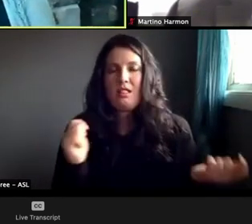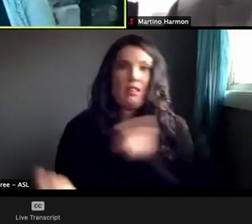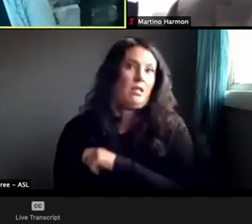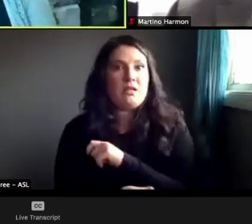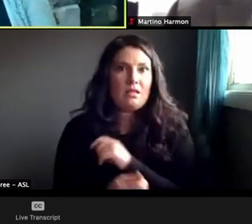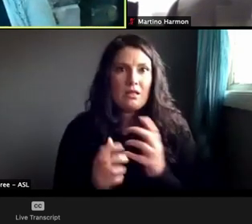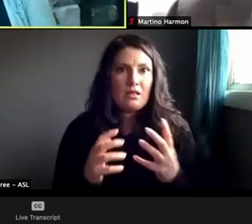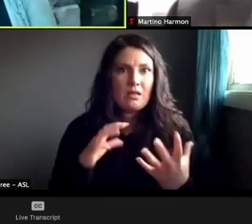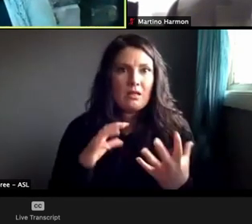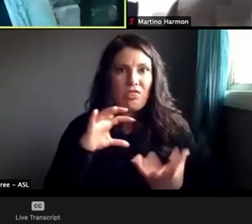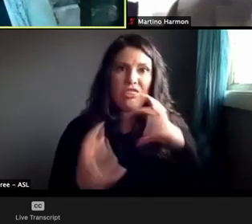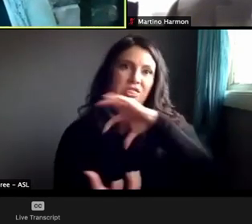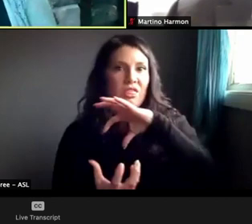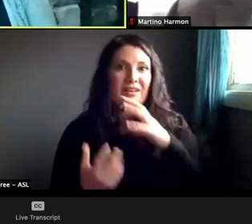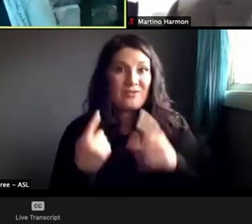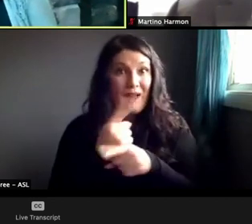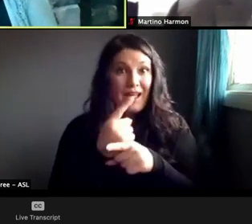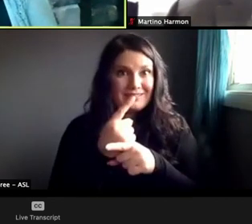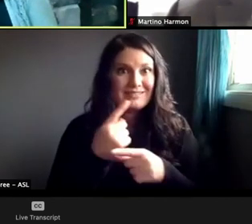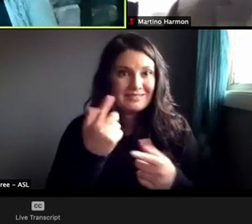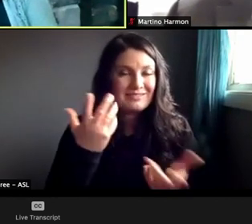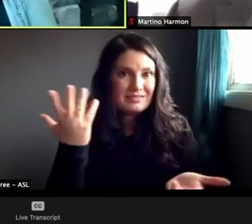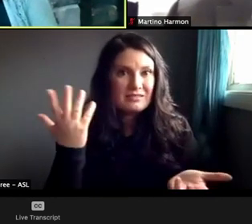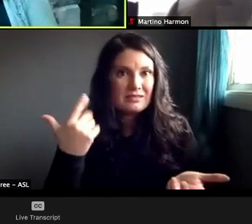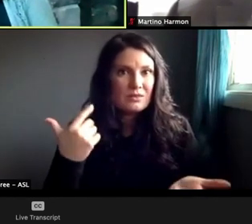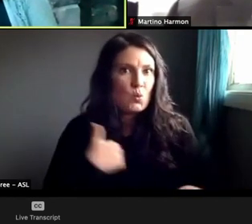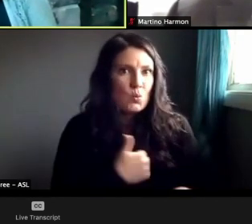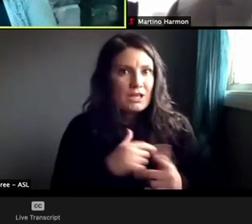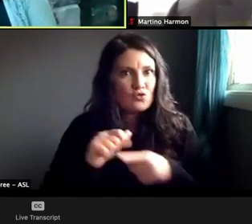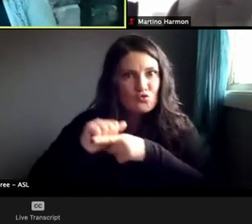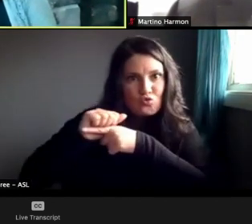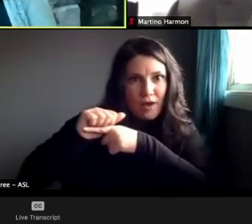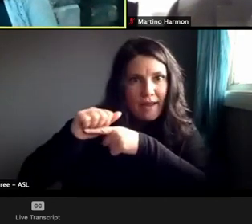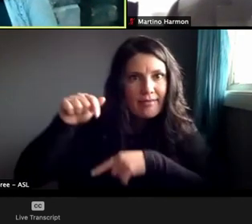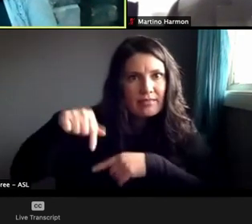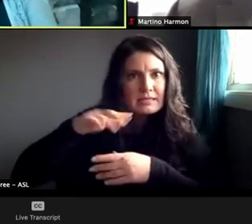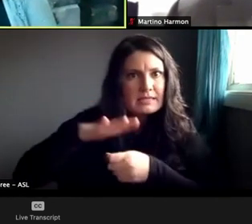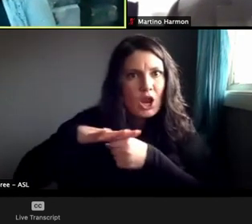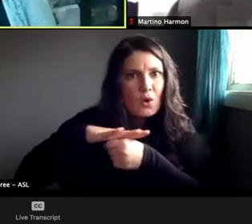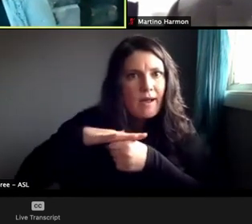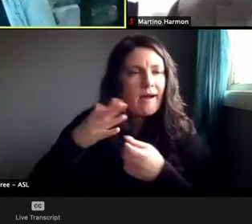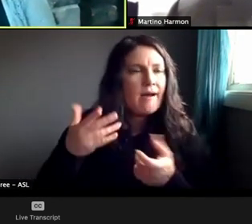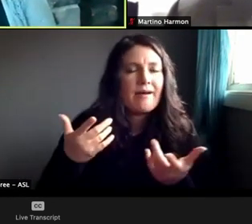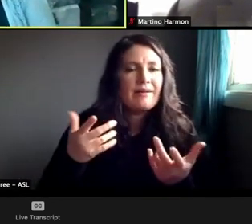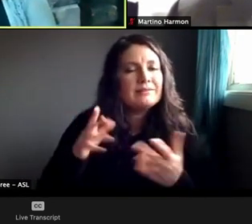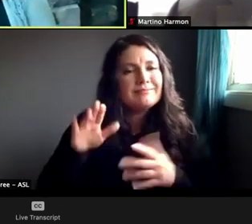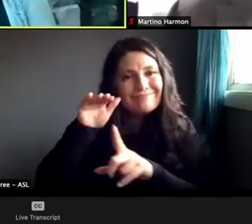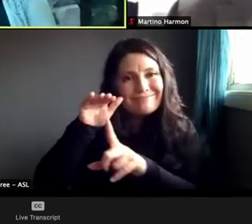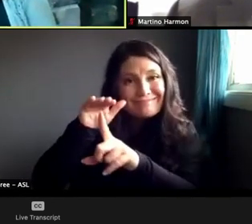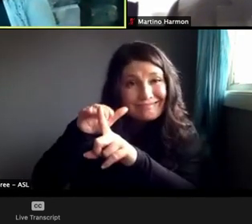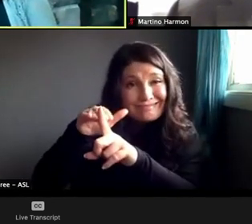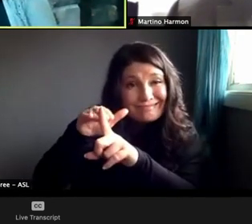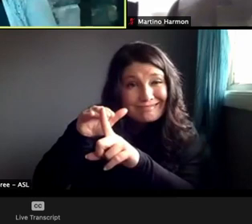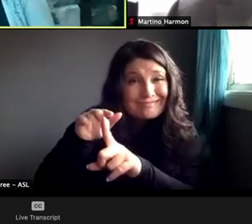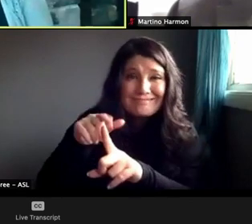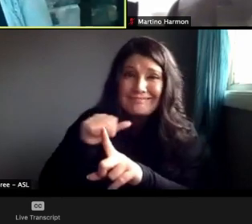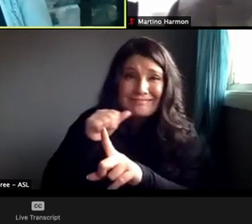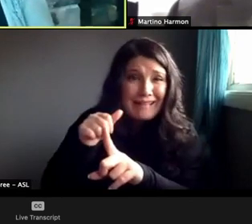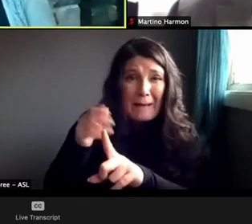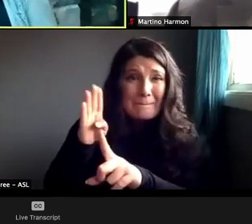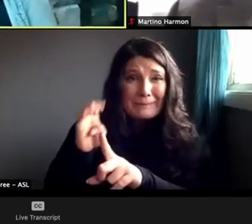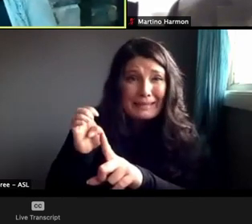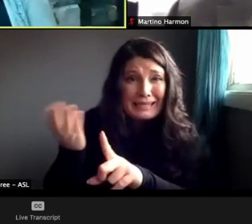area. And, you know, again, I think gently reminding people that they shouldn't be here with symptoms. Occupational